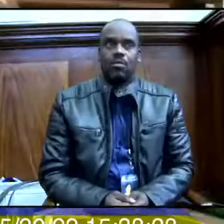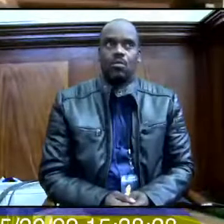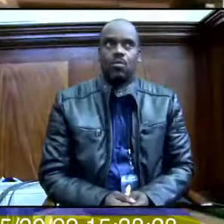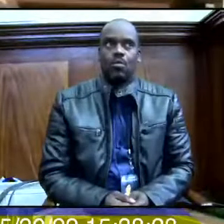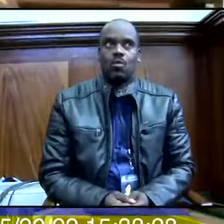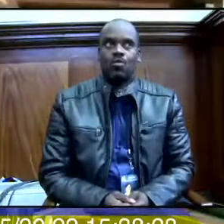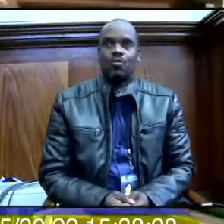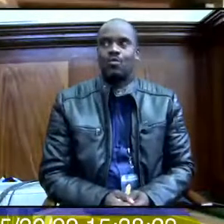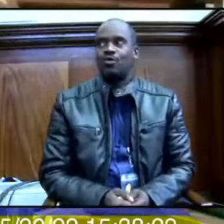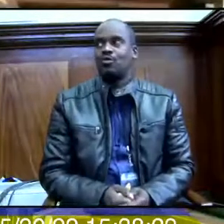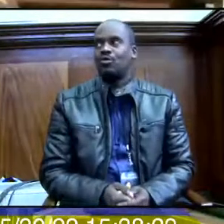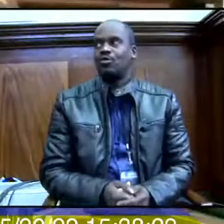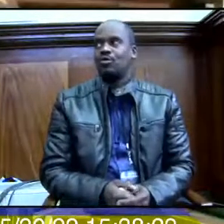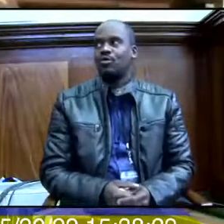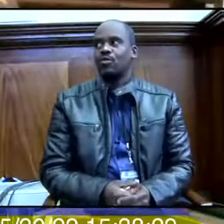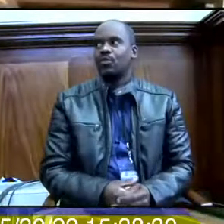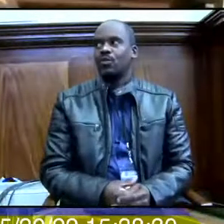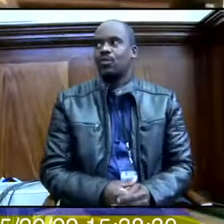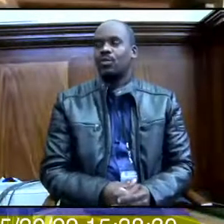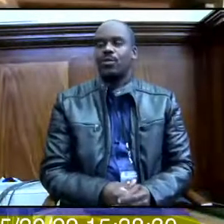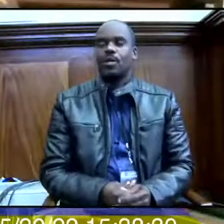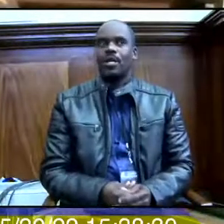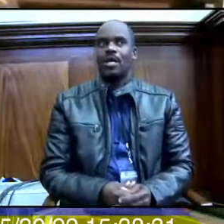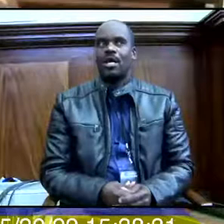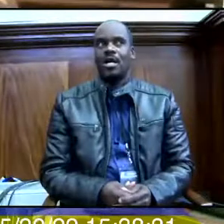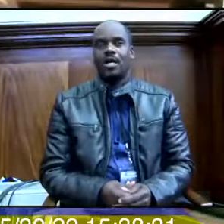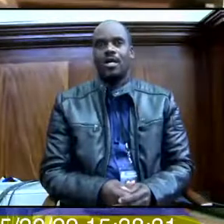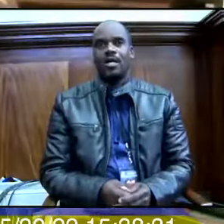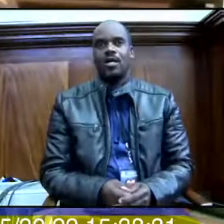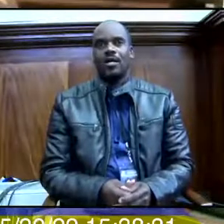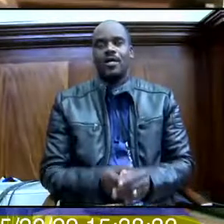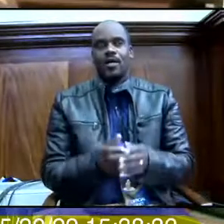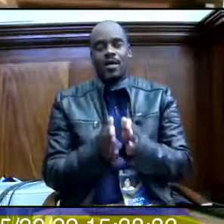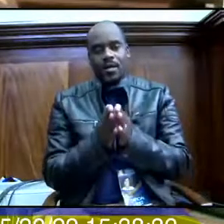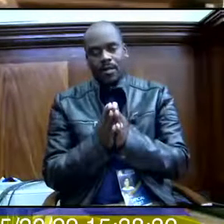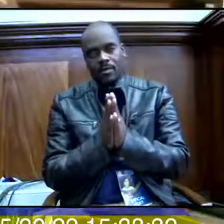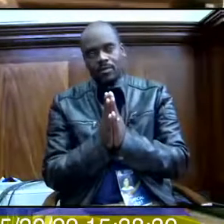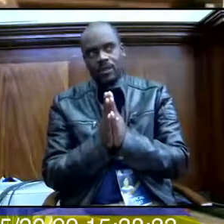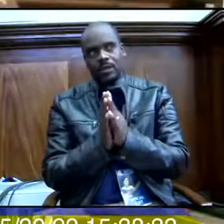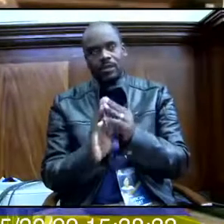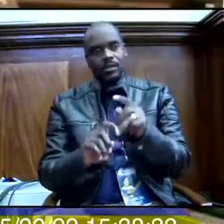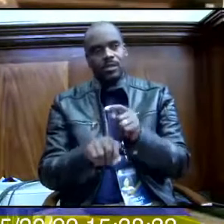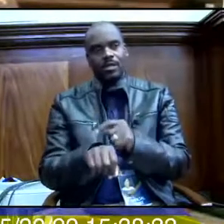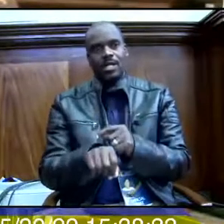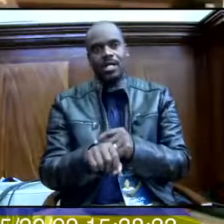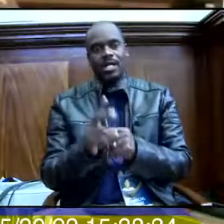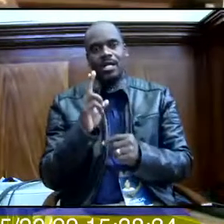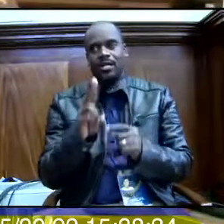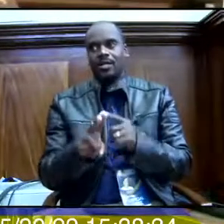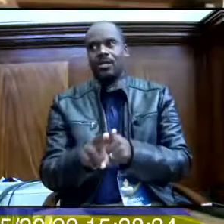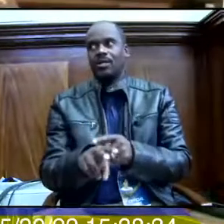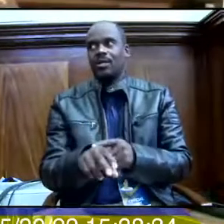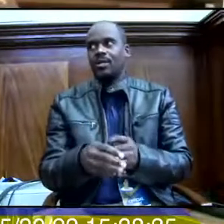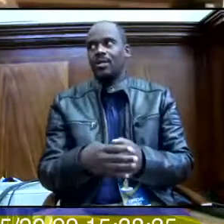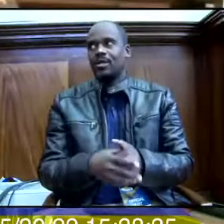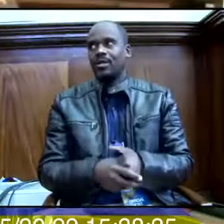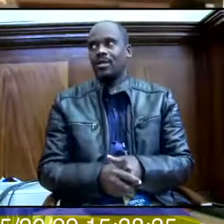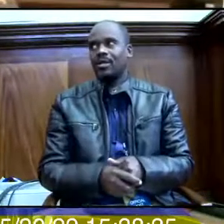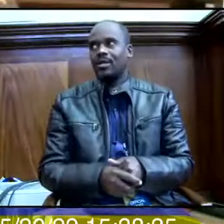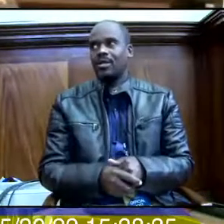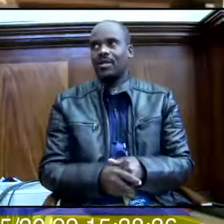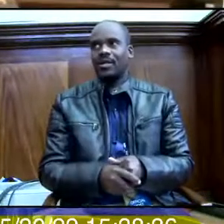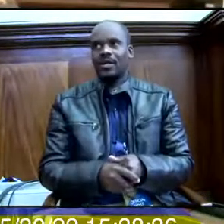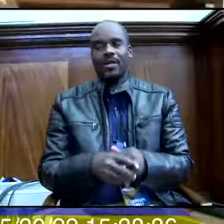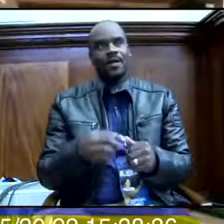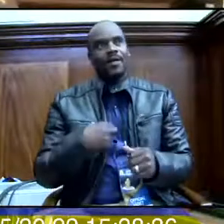issues that you still want them to be reflected on our board then you can reflect now i guess it's it's best